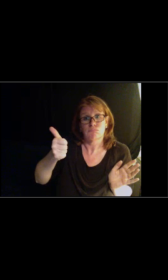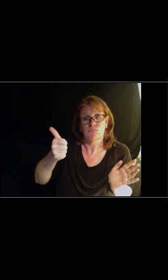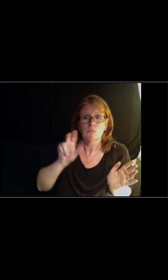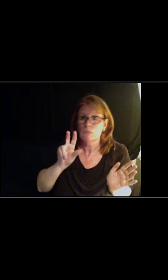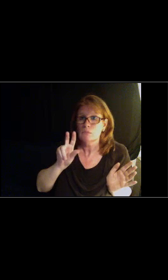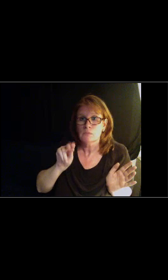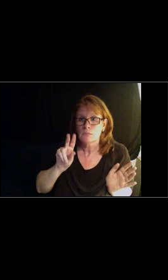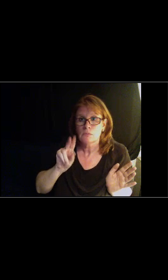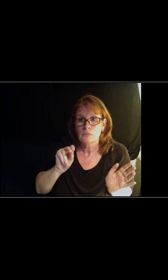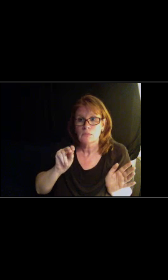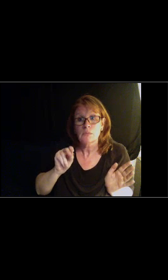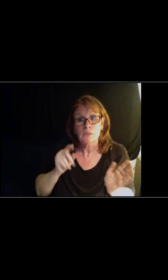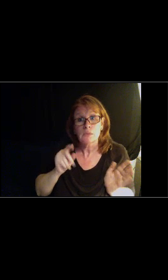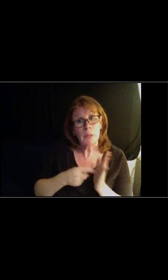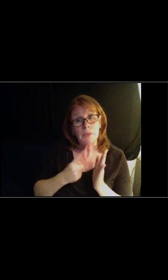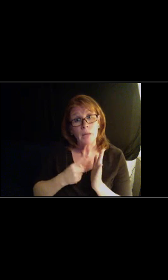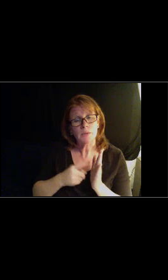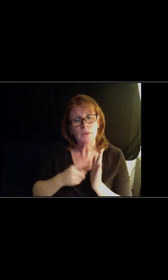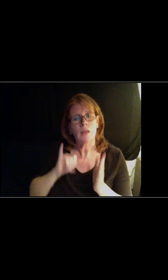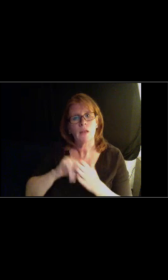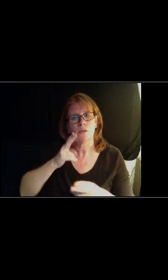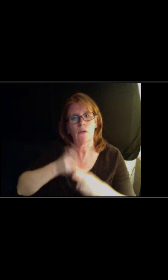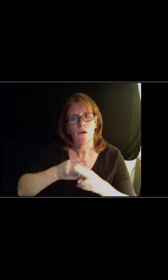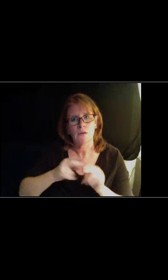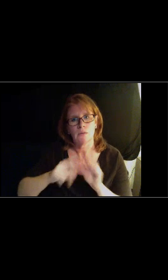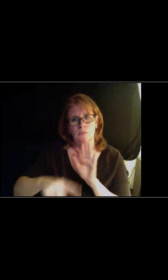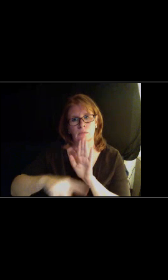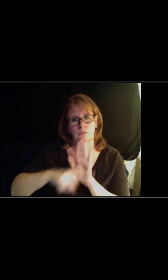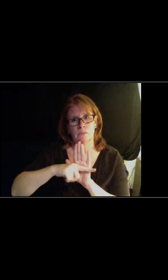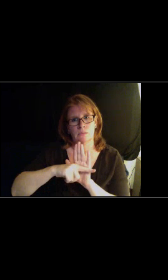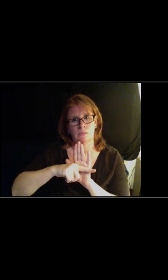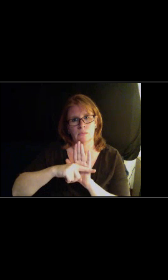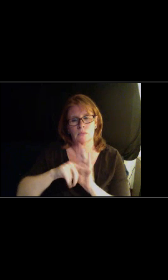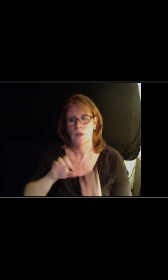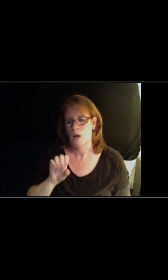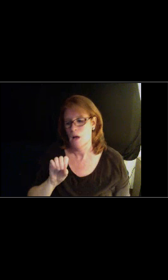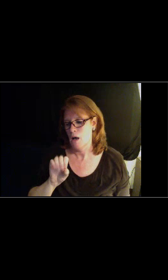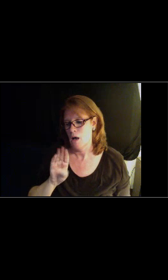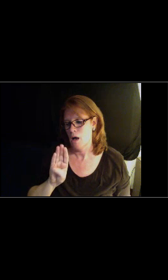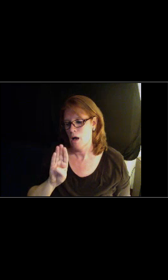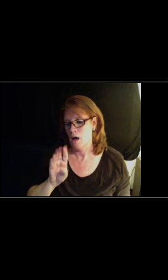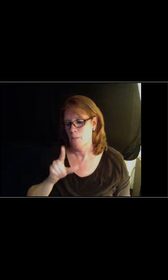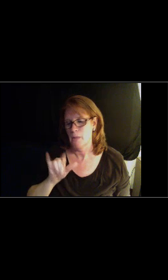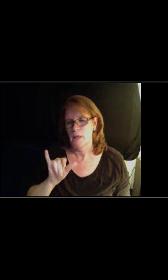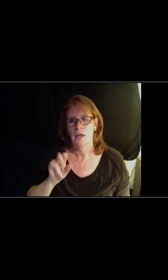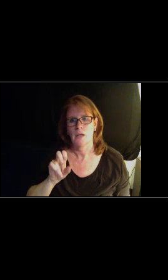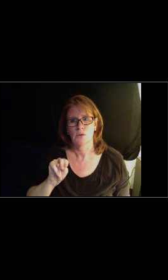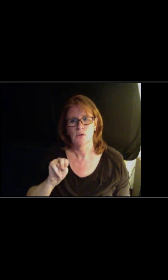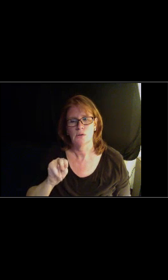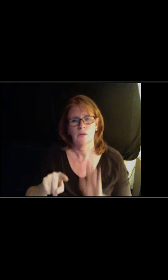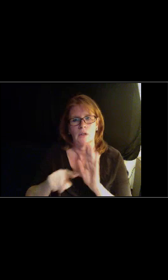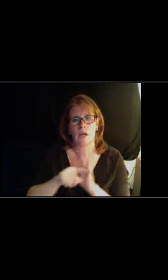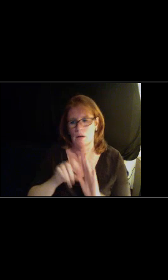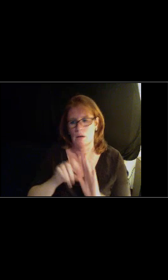profession. But that doesn't necessarily mean that we look at our individuals that we work with and say, good luck,